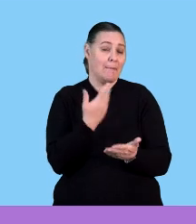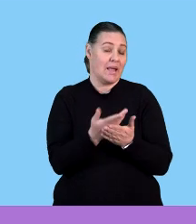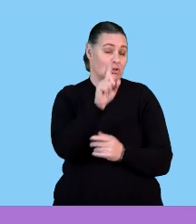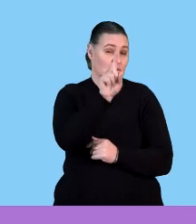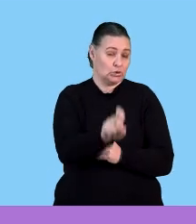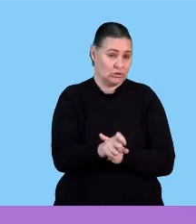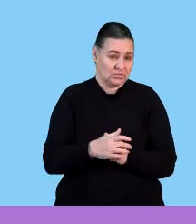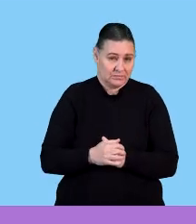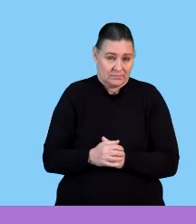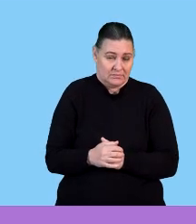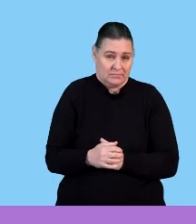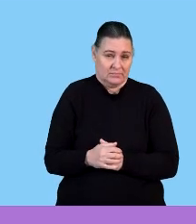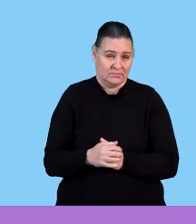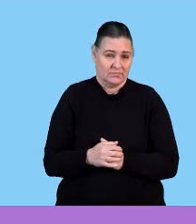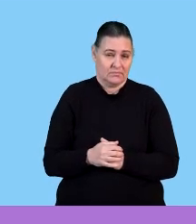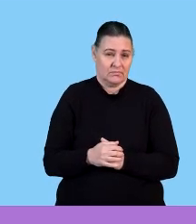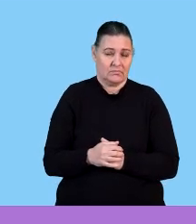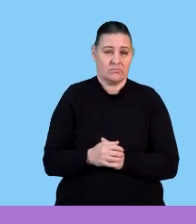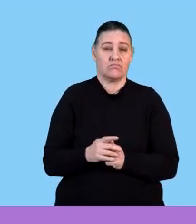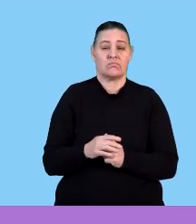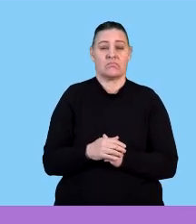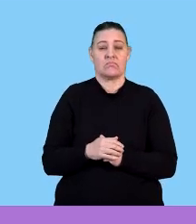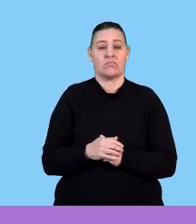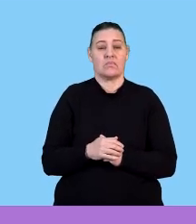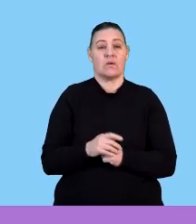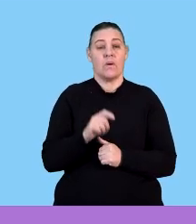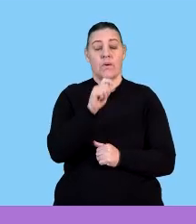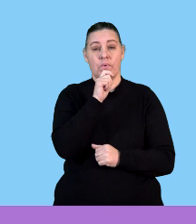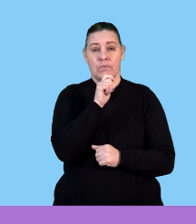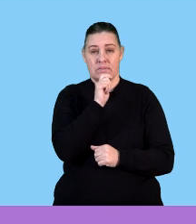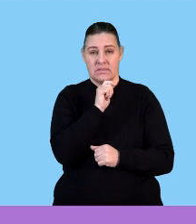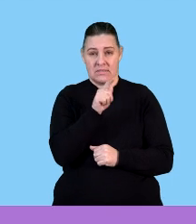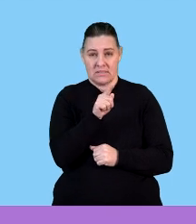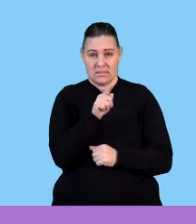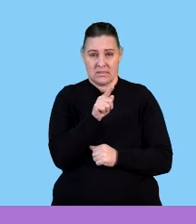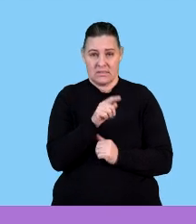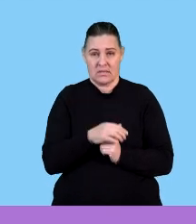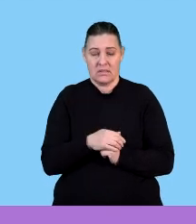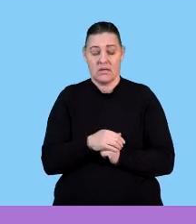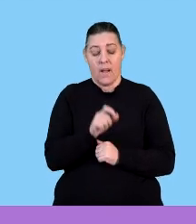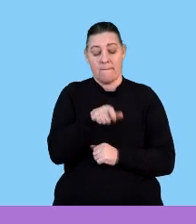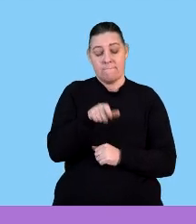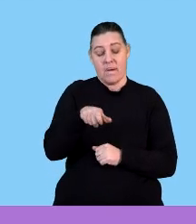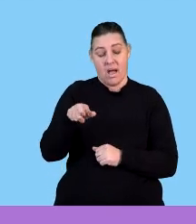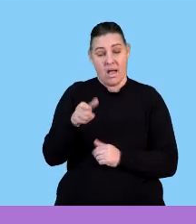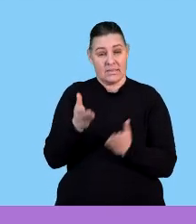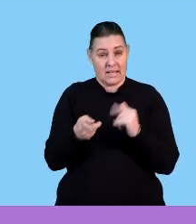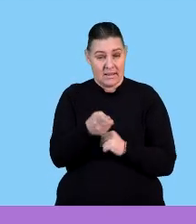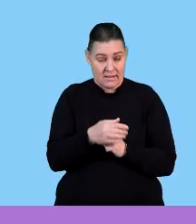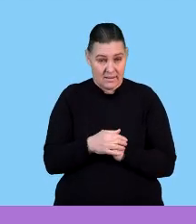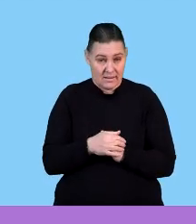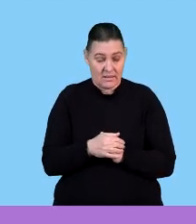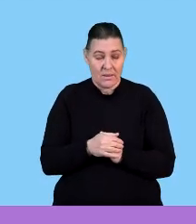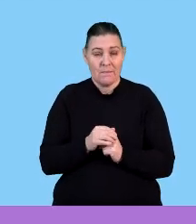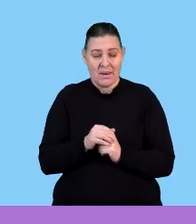questions now, there it is. Use the bar scale, all right, to calculate